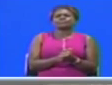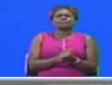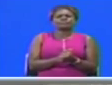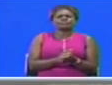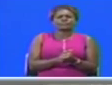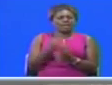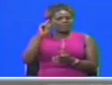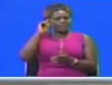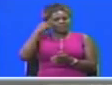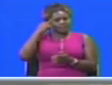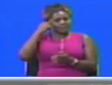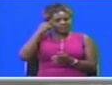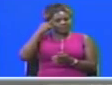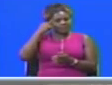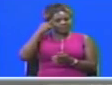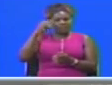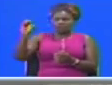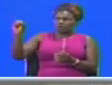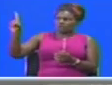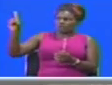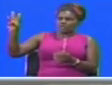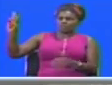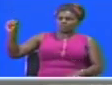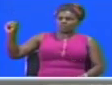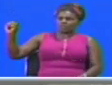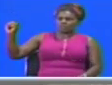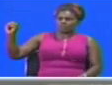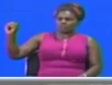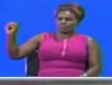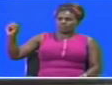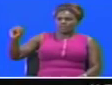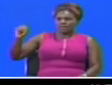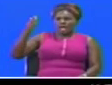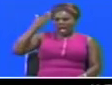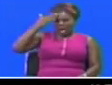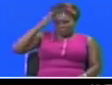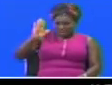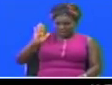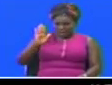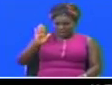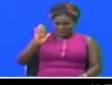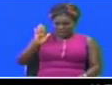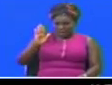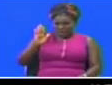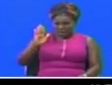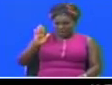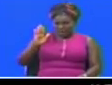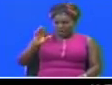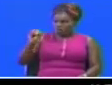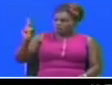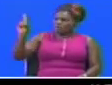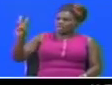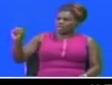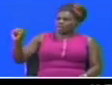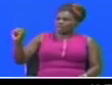I think for ODM, they knew what was at stake. And of course, you know, as it stands, ODM is